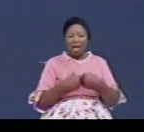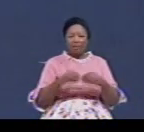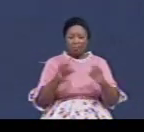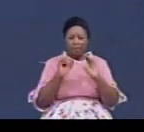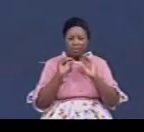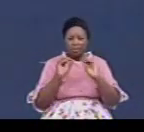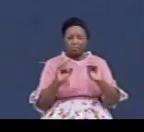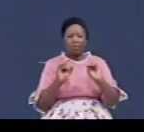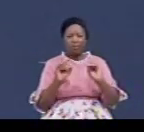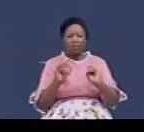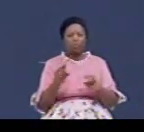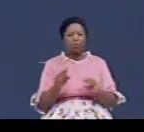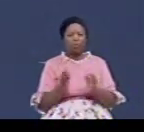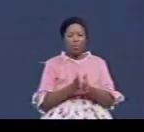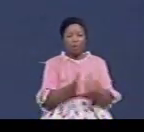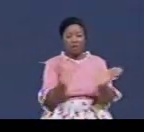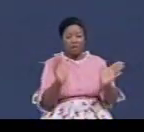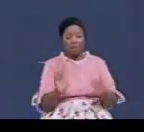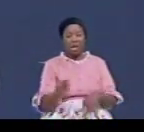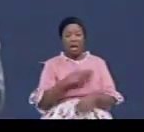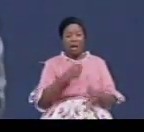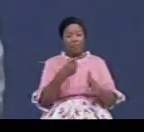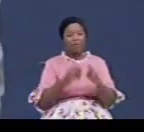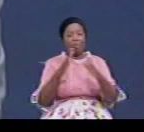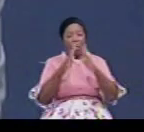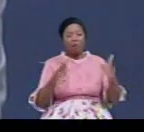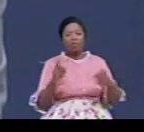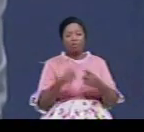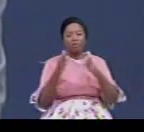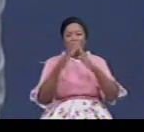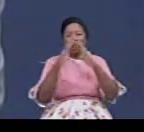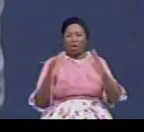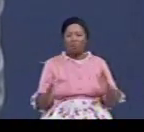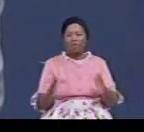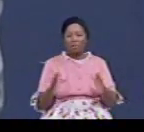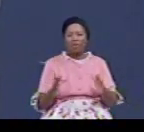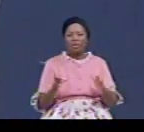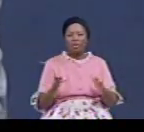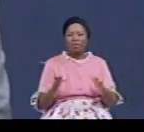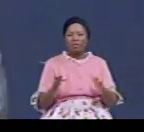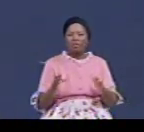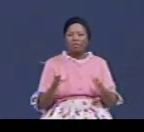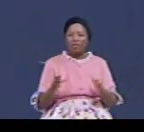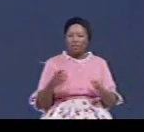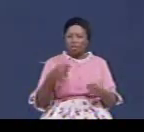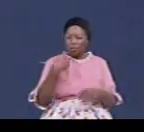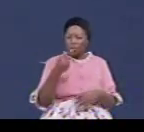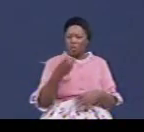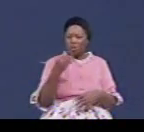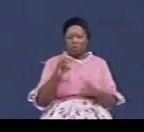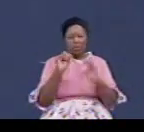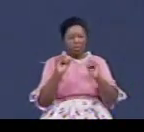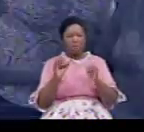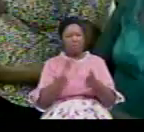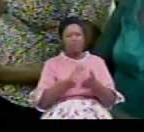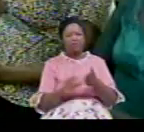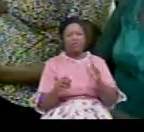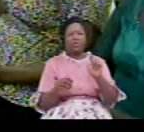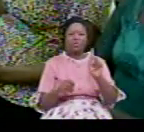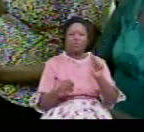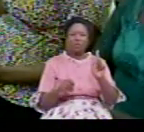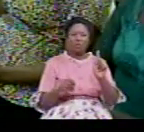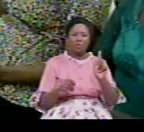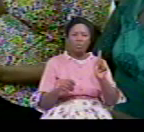publicly and from house to house. What's he teaching? What has he taught? Verse 21. In verse